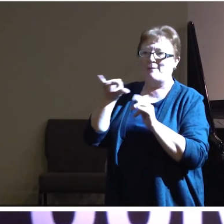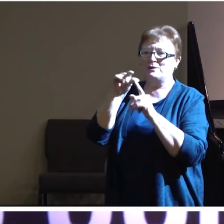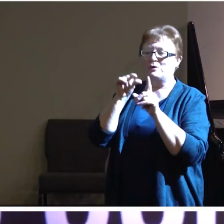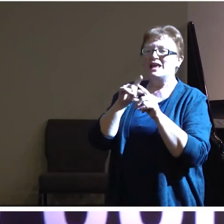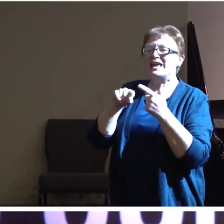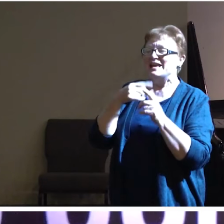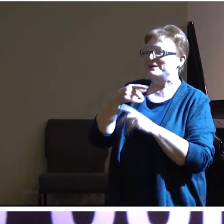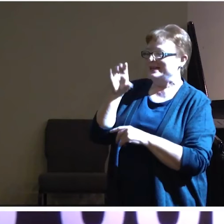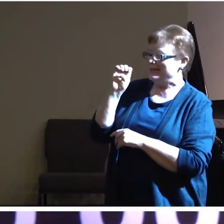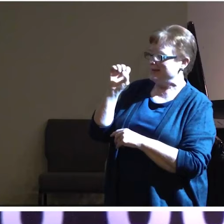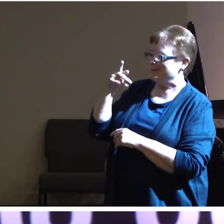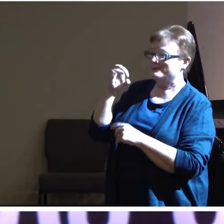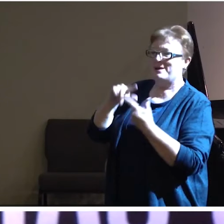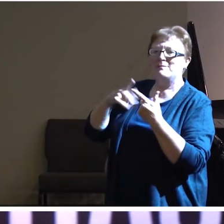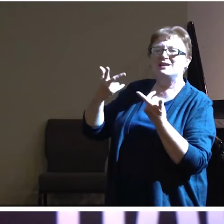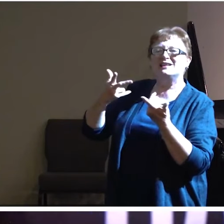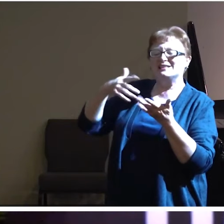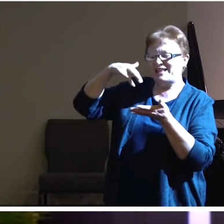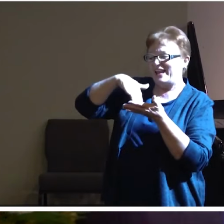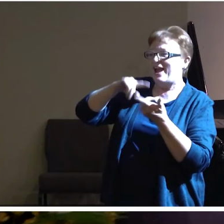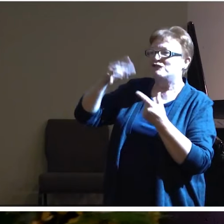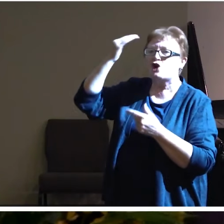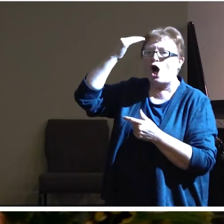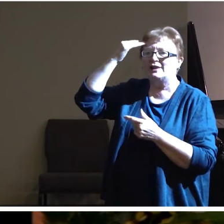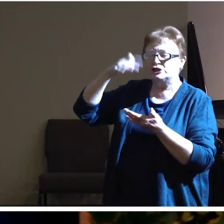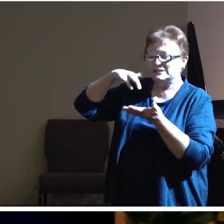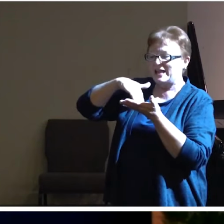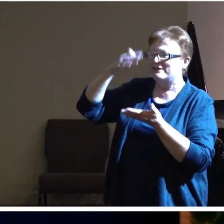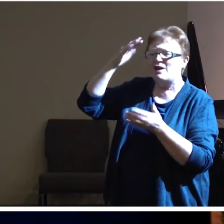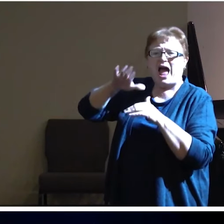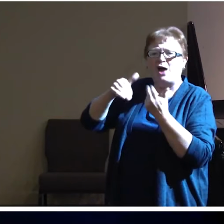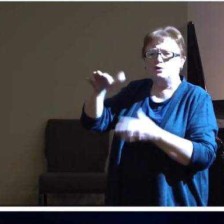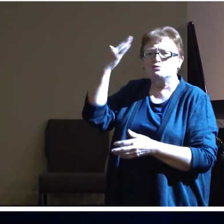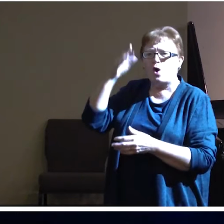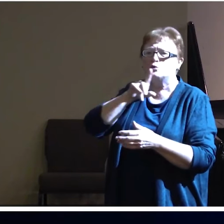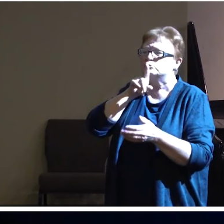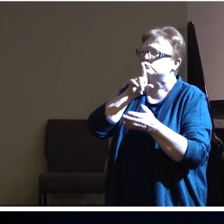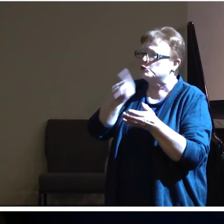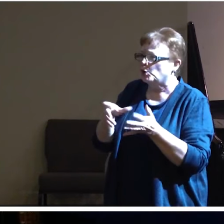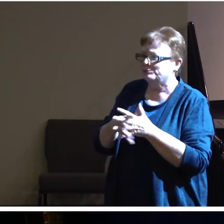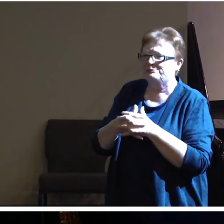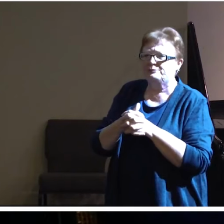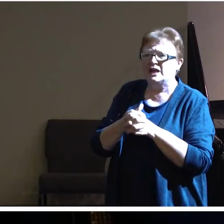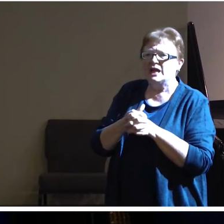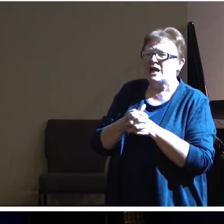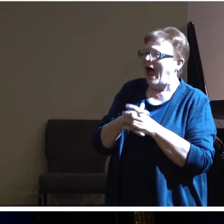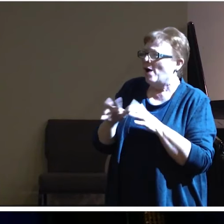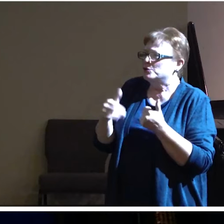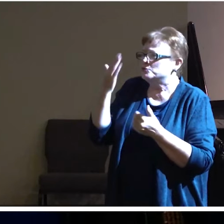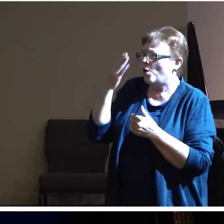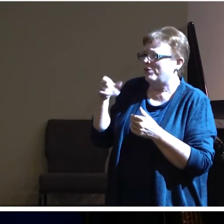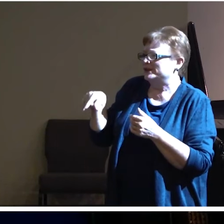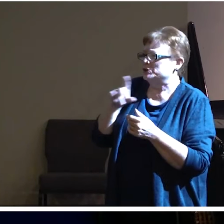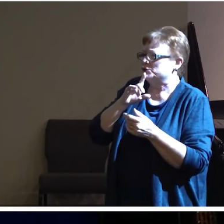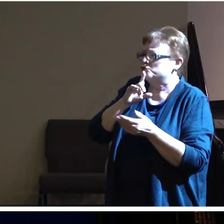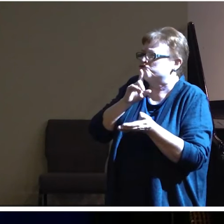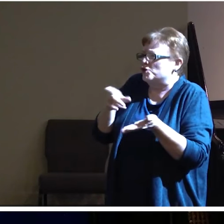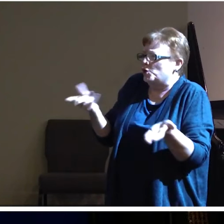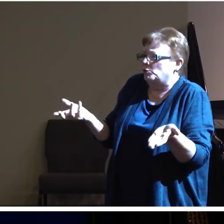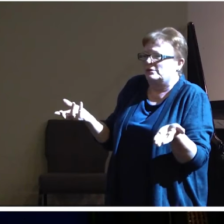epistemology and philosophy is the study of knowledge. How do we know things to be true? Now, apart from God, the